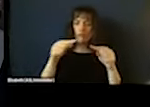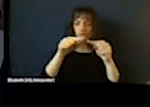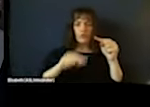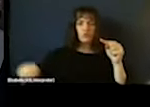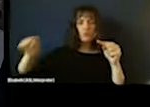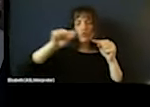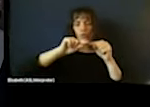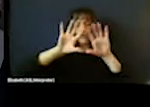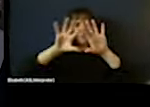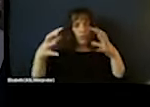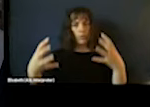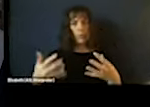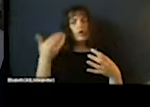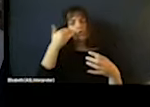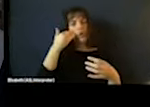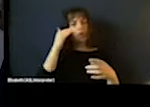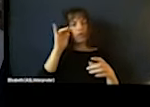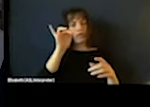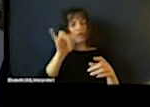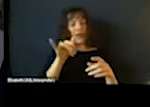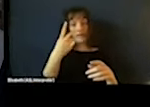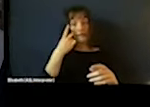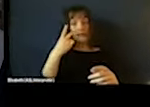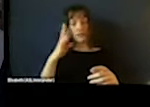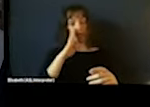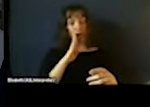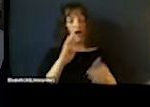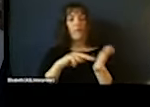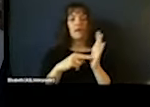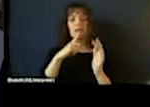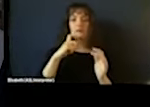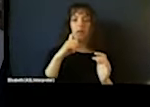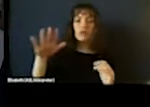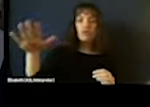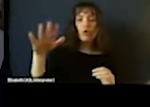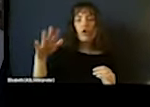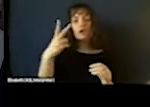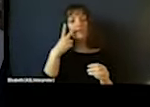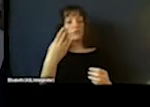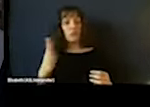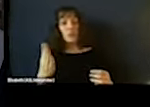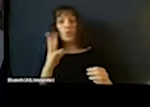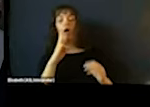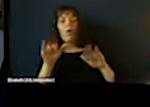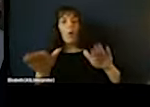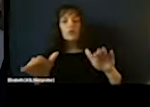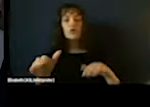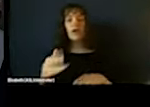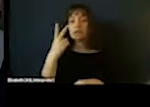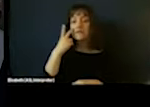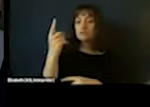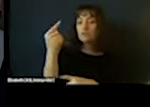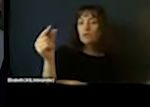know that place is the desert, that place is the forest, that place is the ocean. You already know because you have